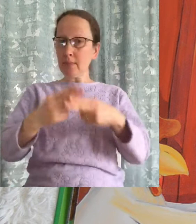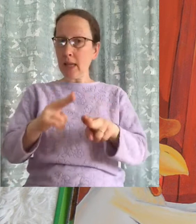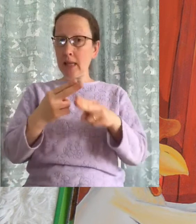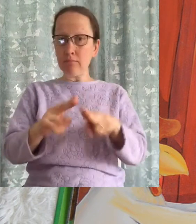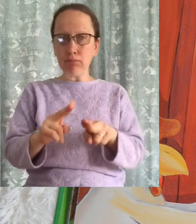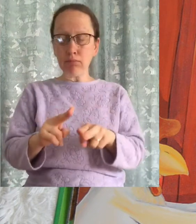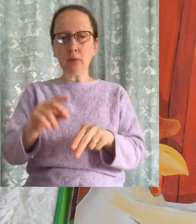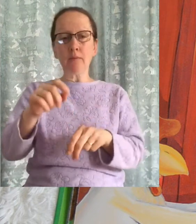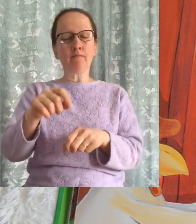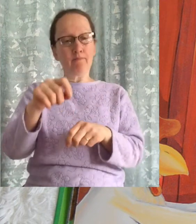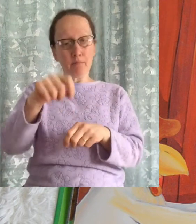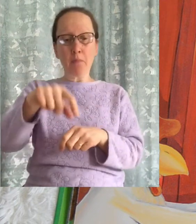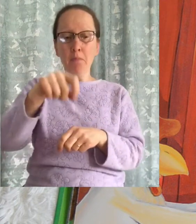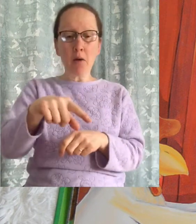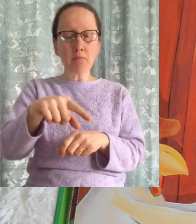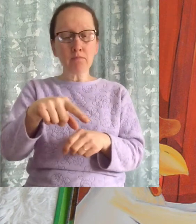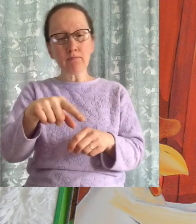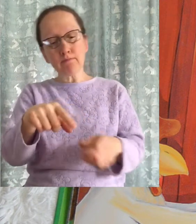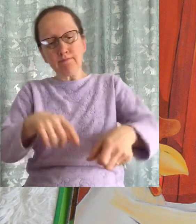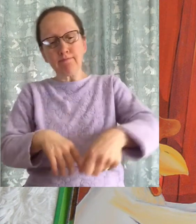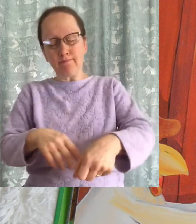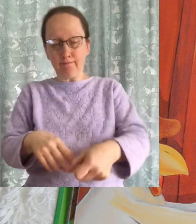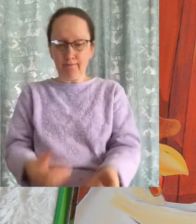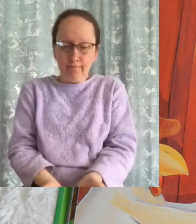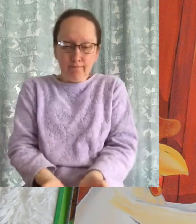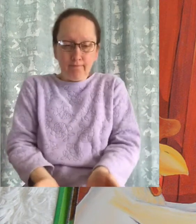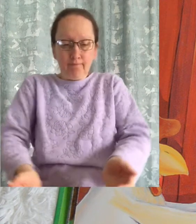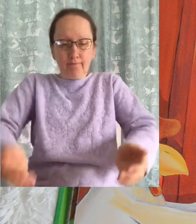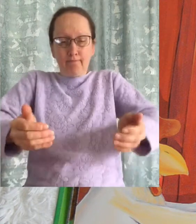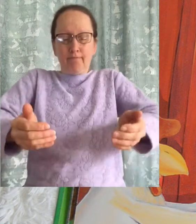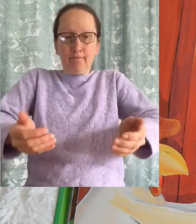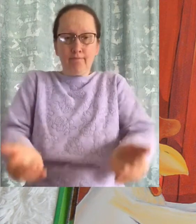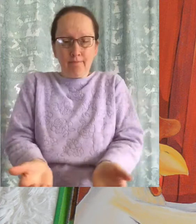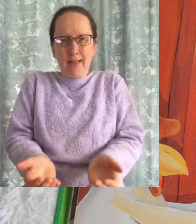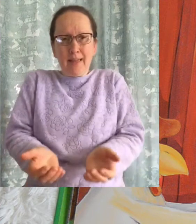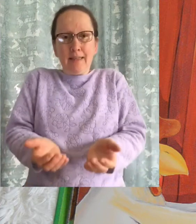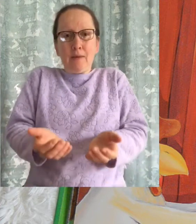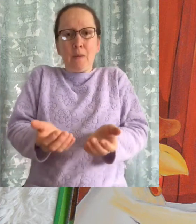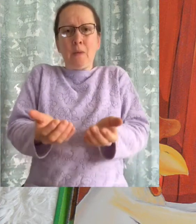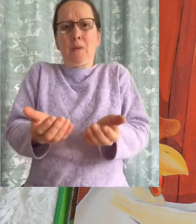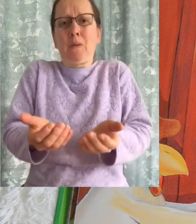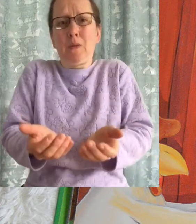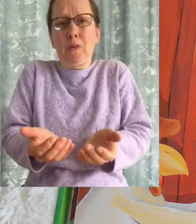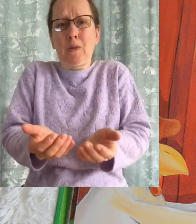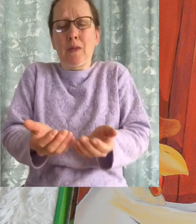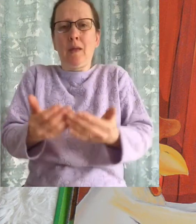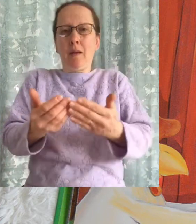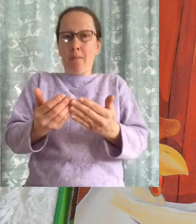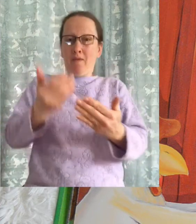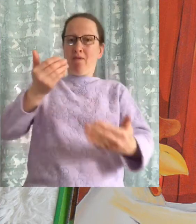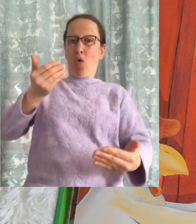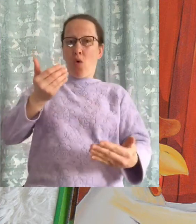When the laying was done and the water was ready, she carried the eggs. She carried them steady.